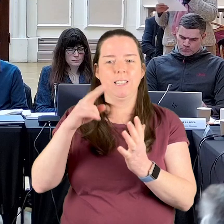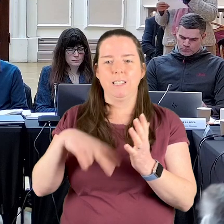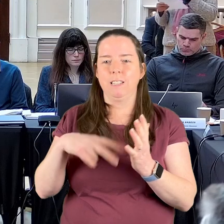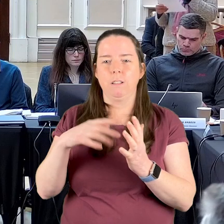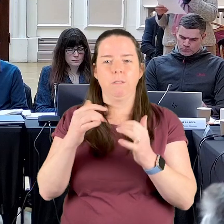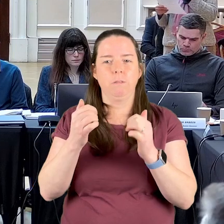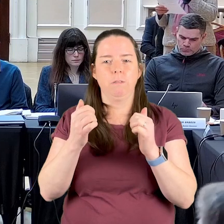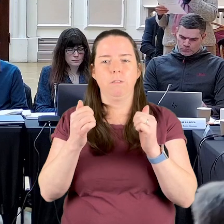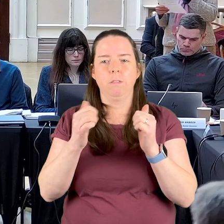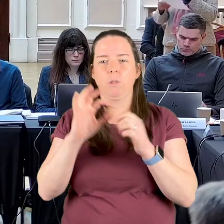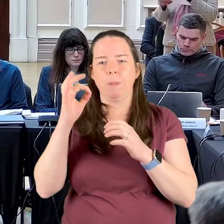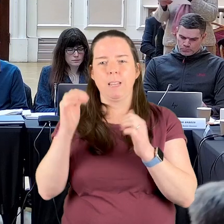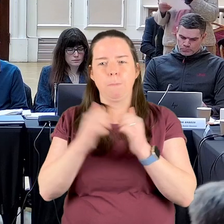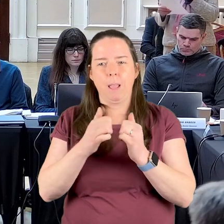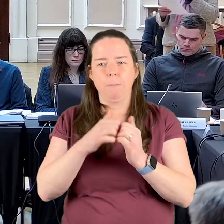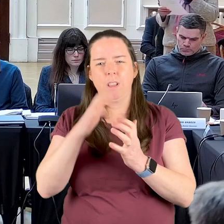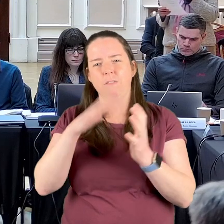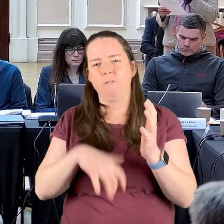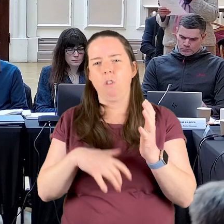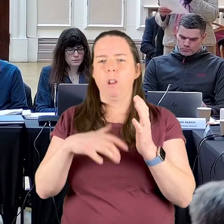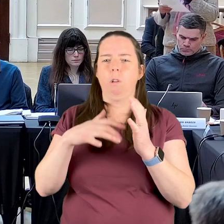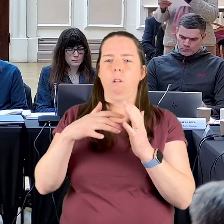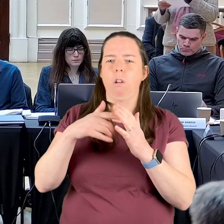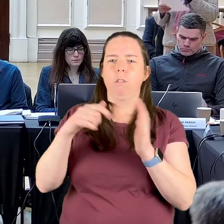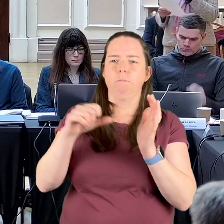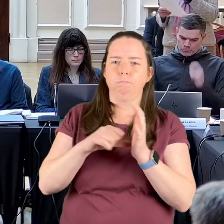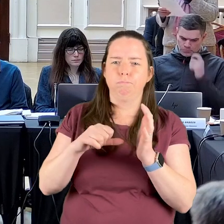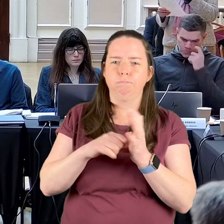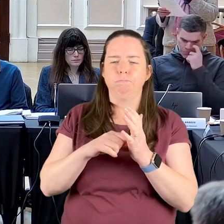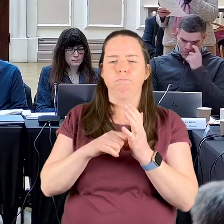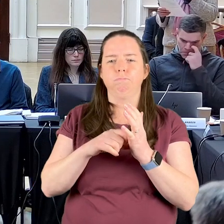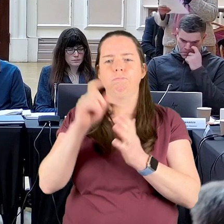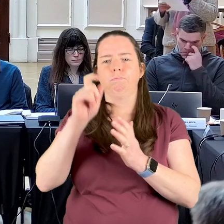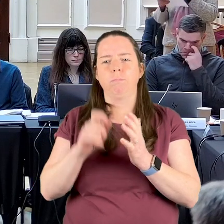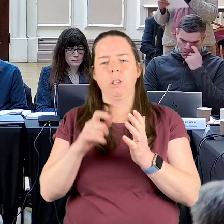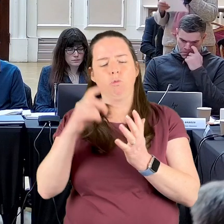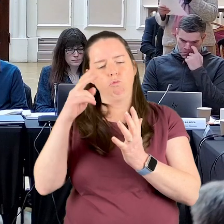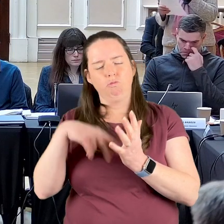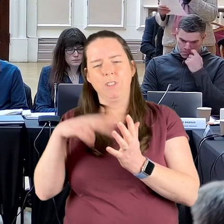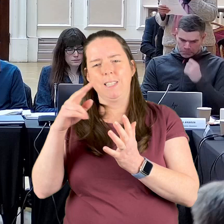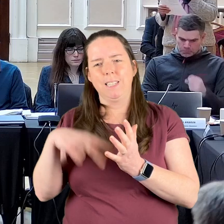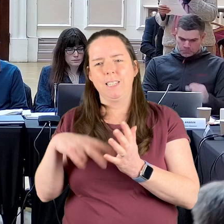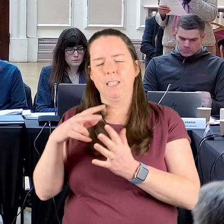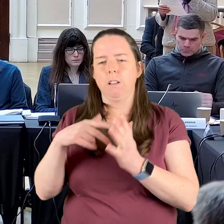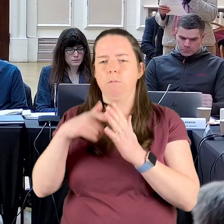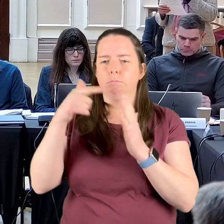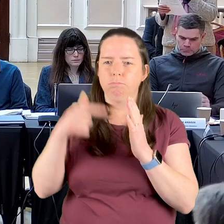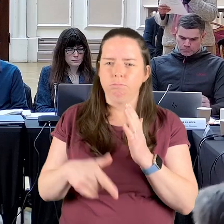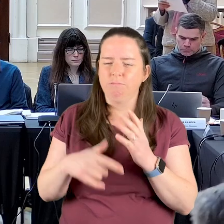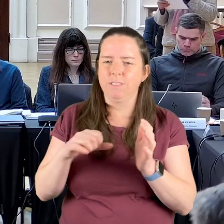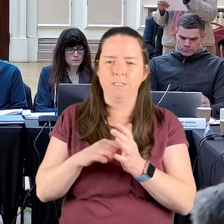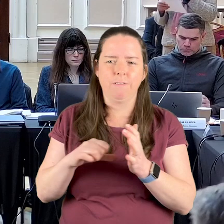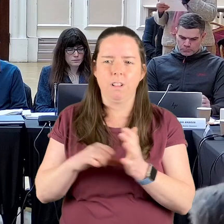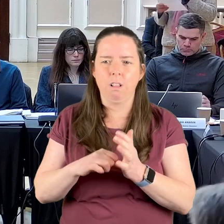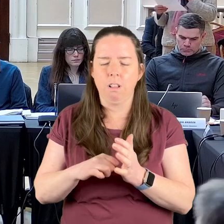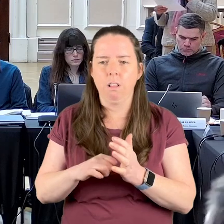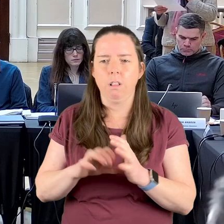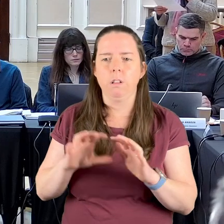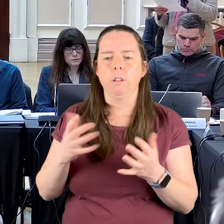sorry, I can't read these committee papers. They're very long and very difficult for someone to